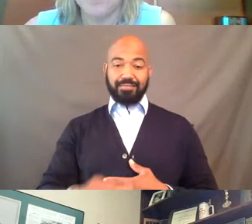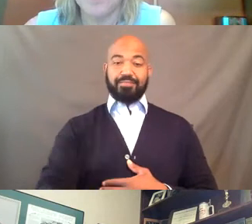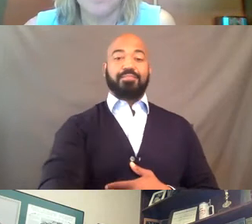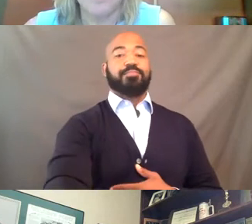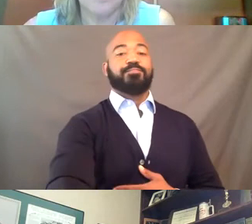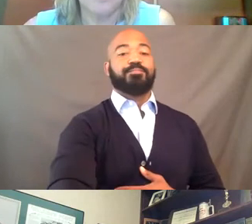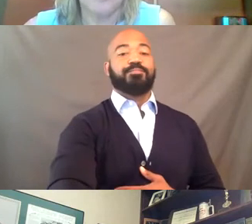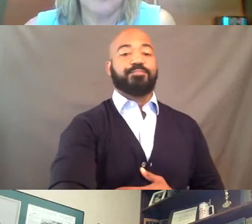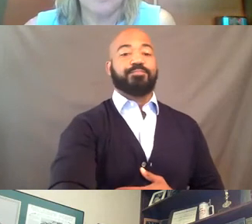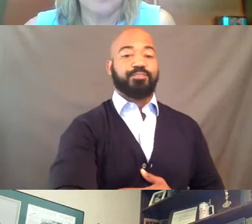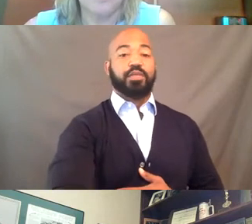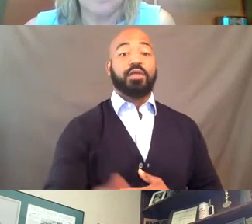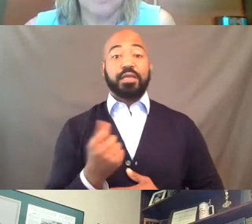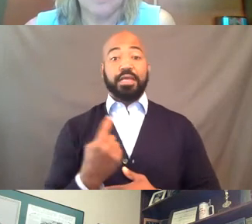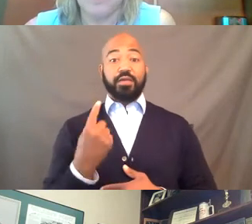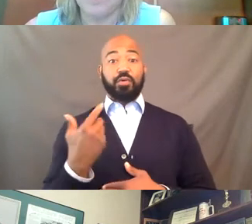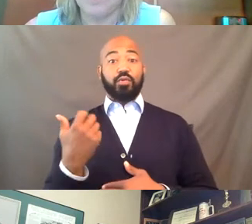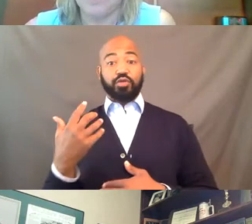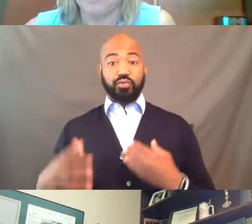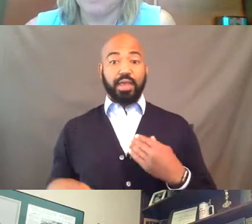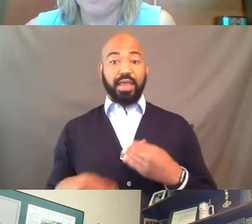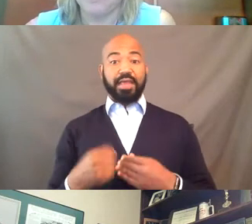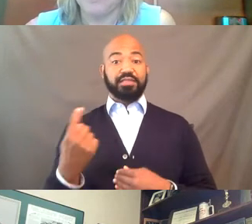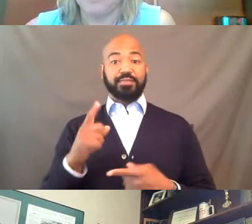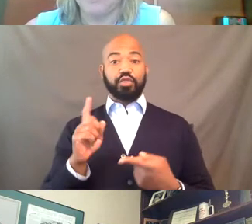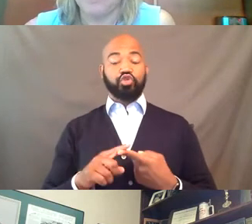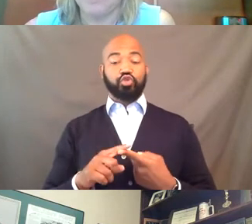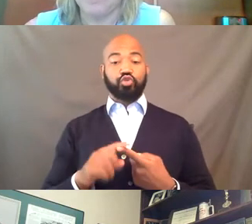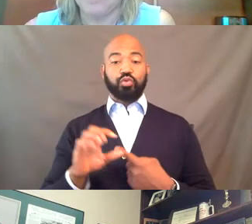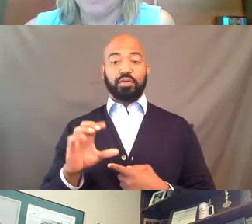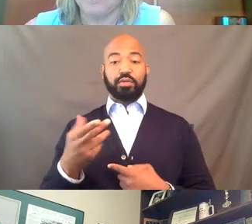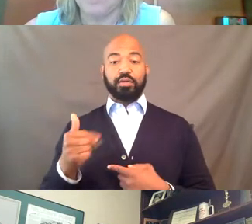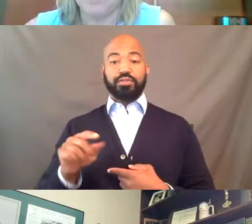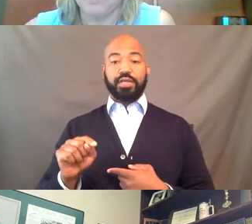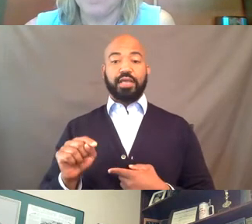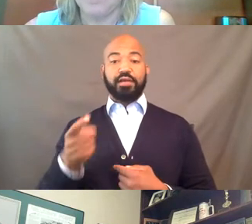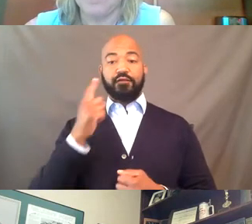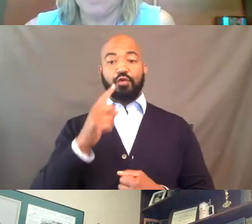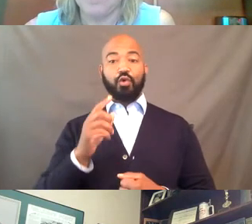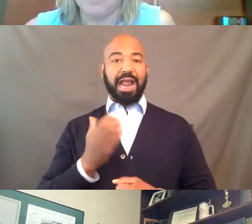Does anybody have anything that they would like to put in the chat for a mission statement?